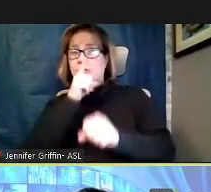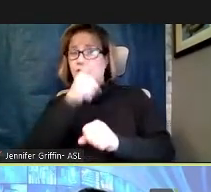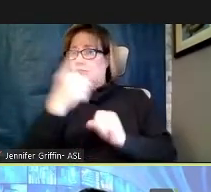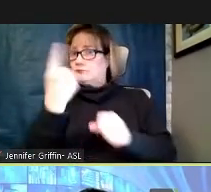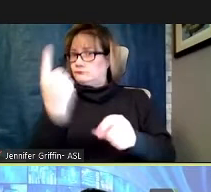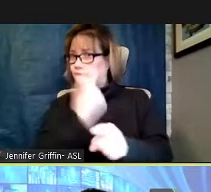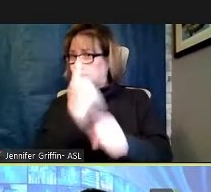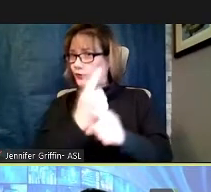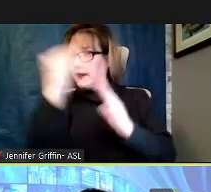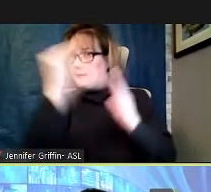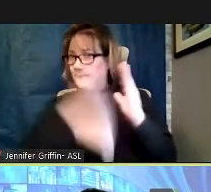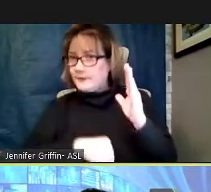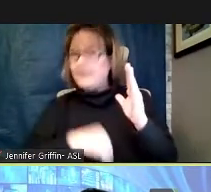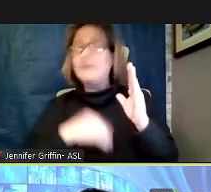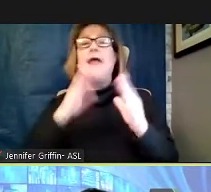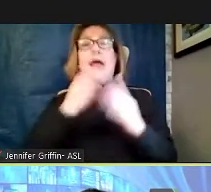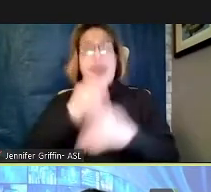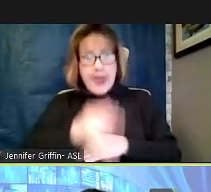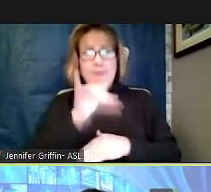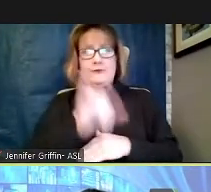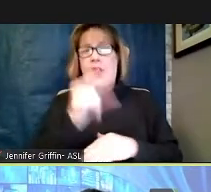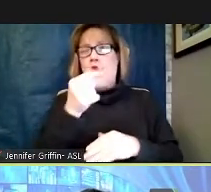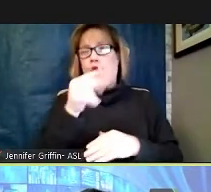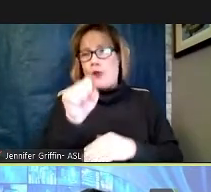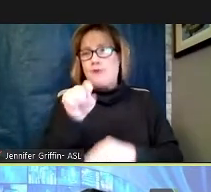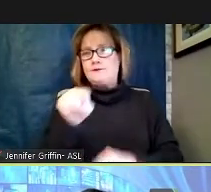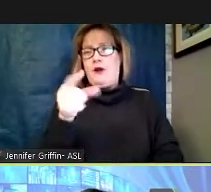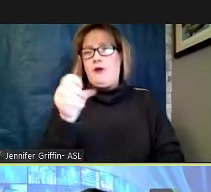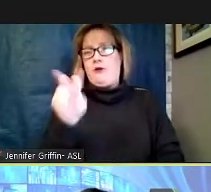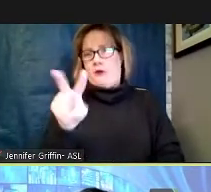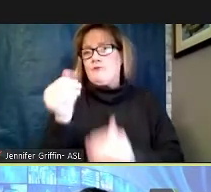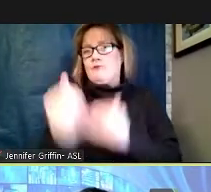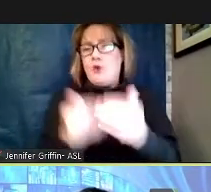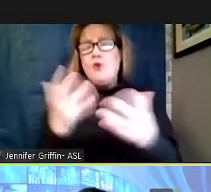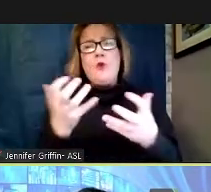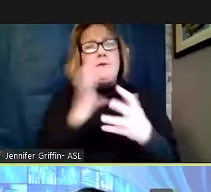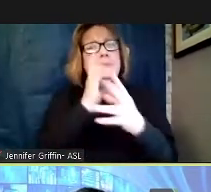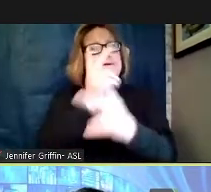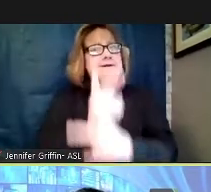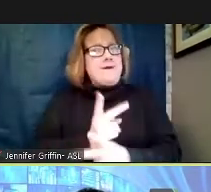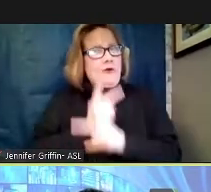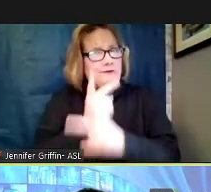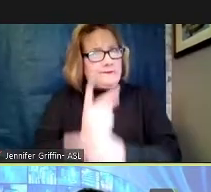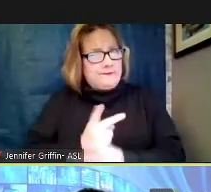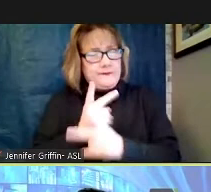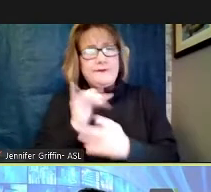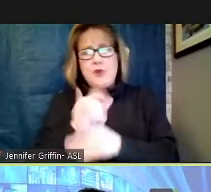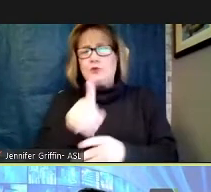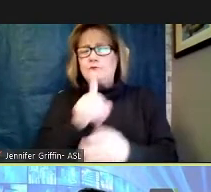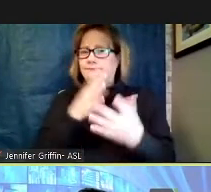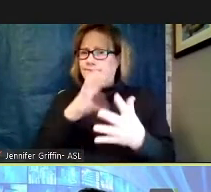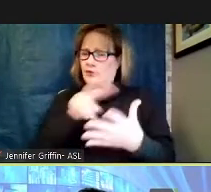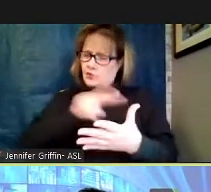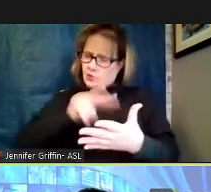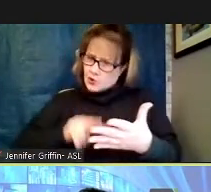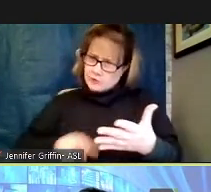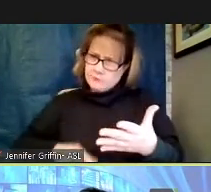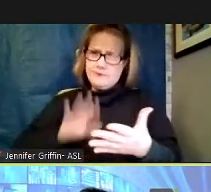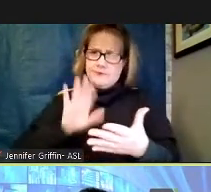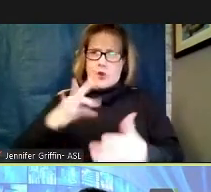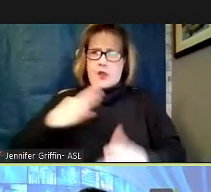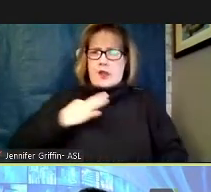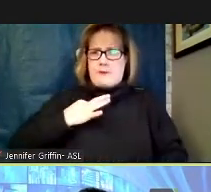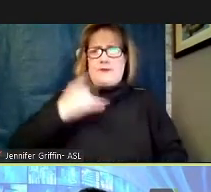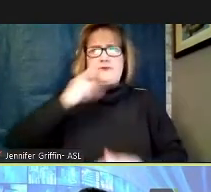it goes through the grants.gov process. So you want to be really careful that you've thoroughly looked at your application for all